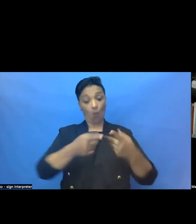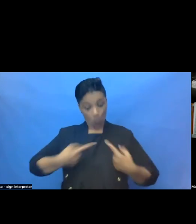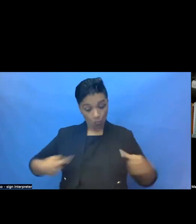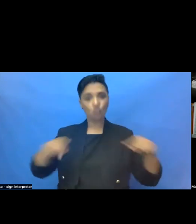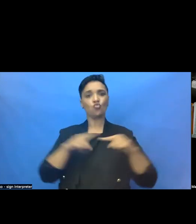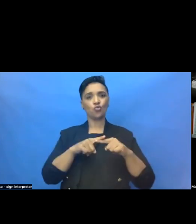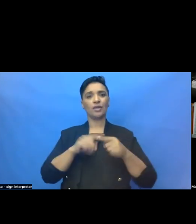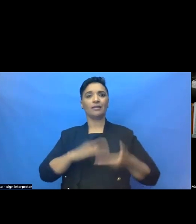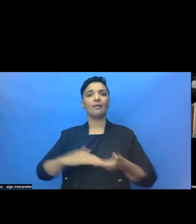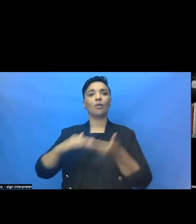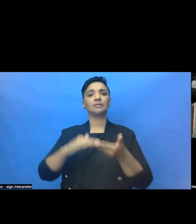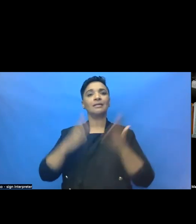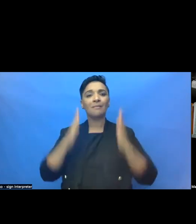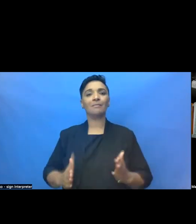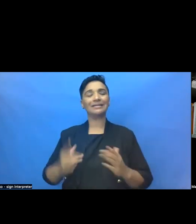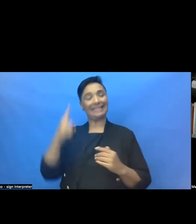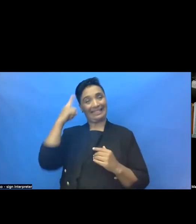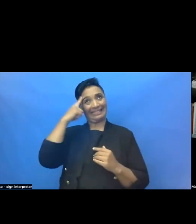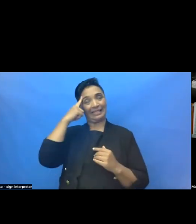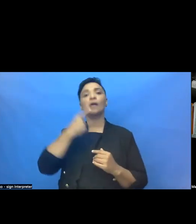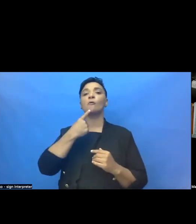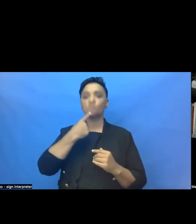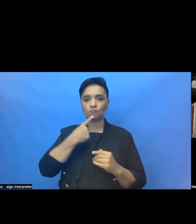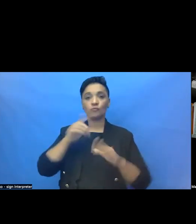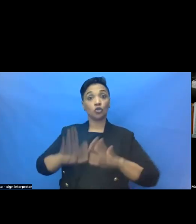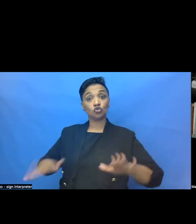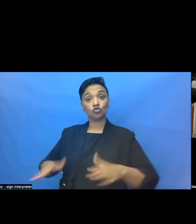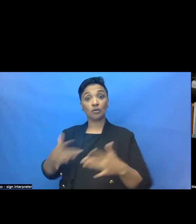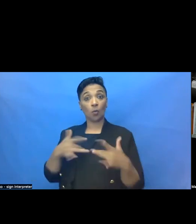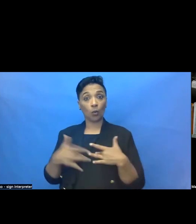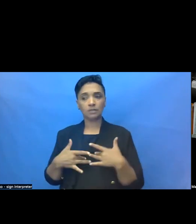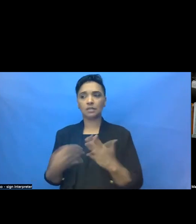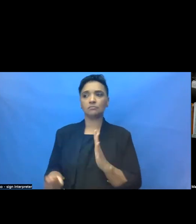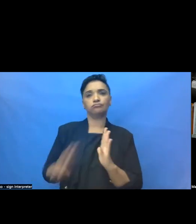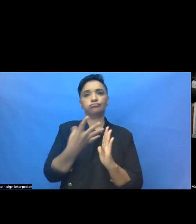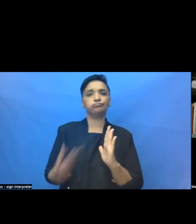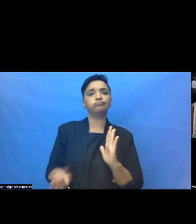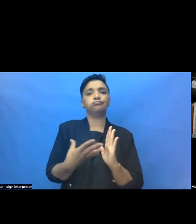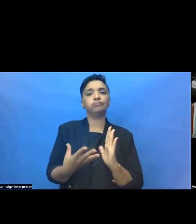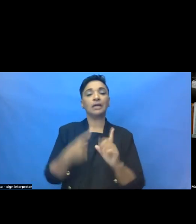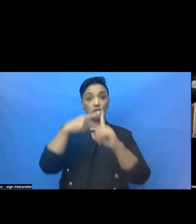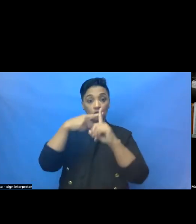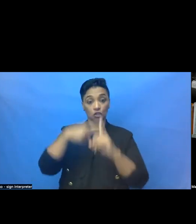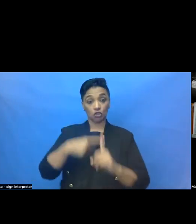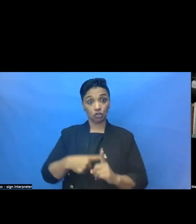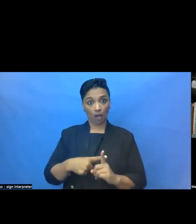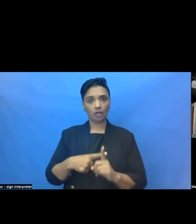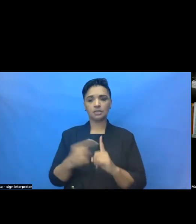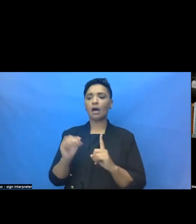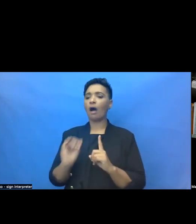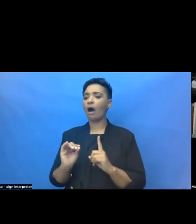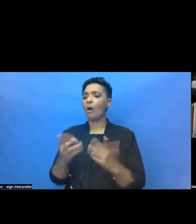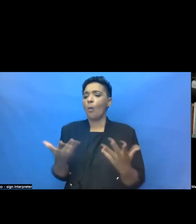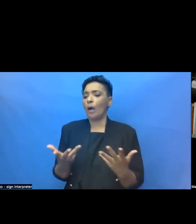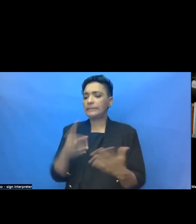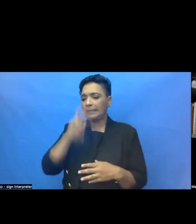can program effectively and provide targeted and specific relevant assistance, not just